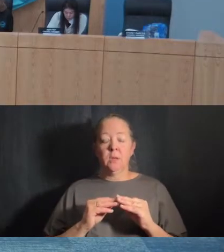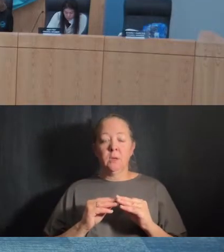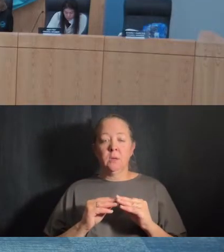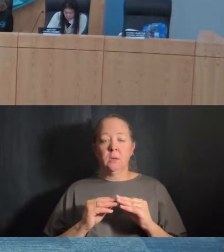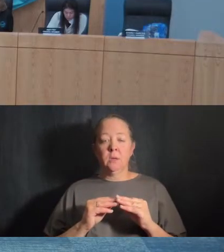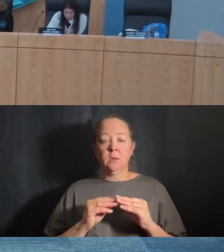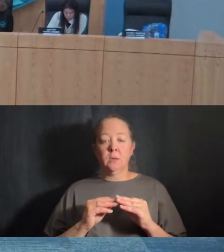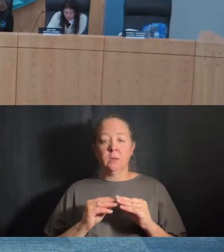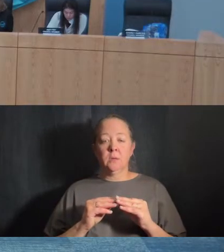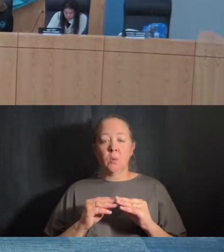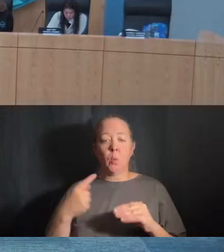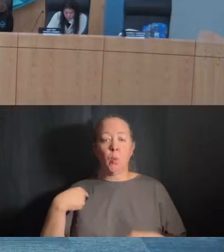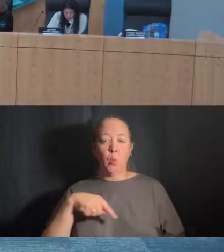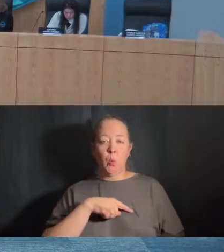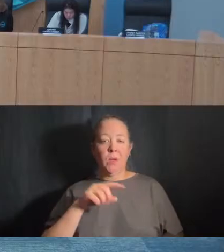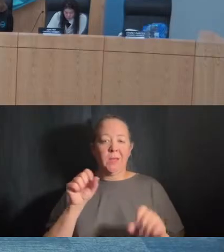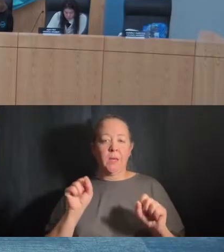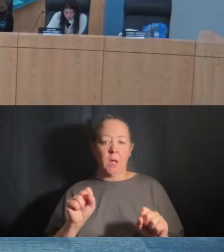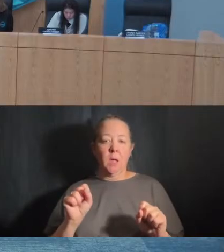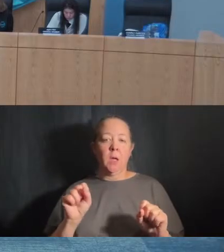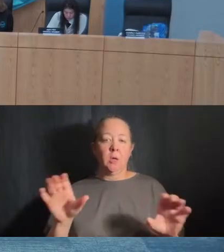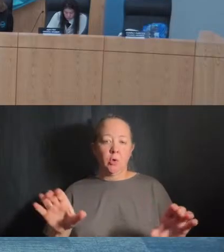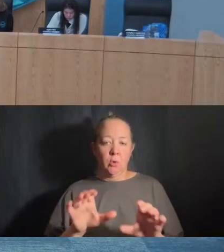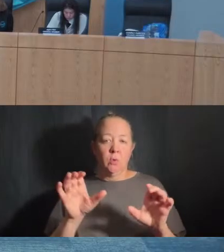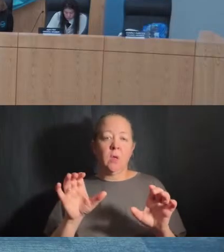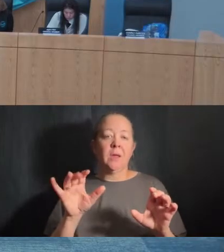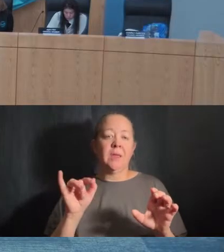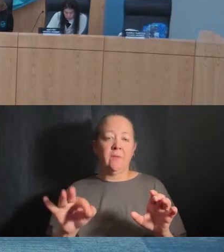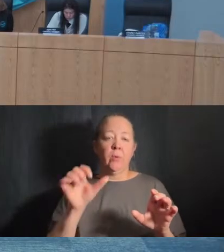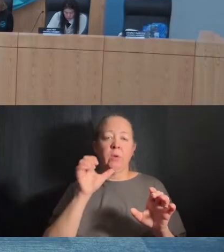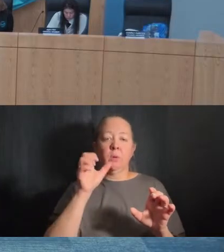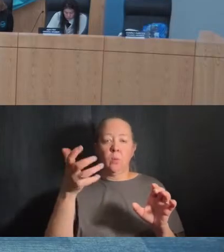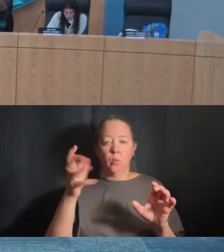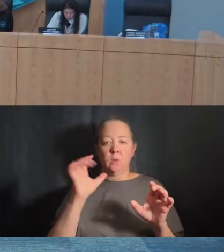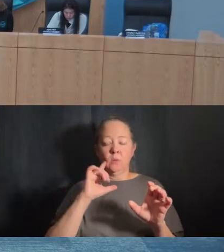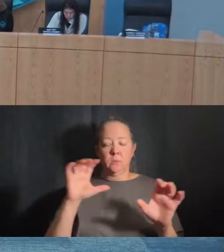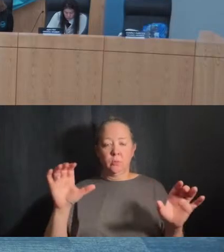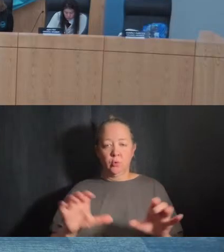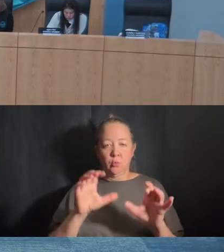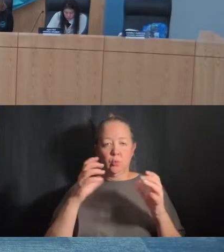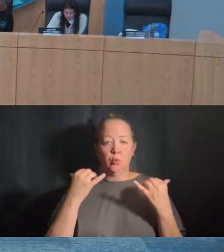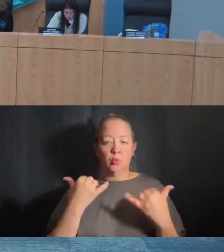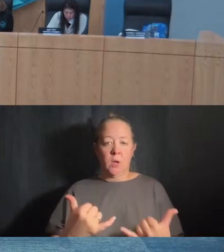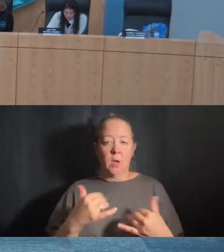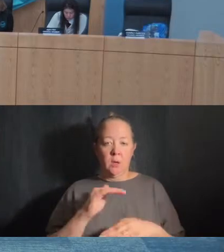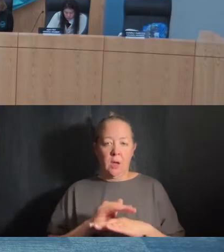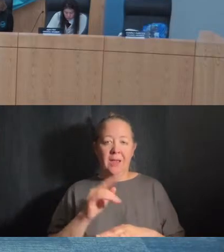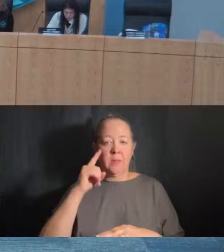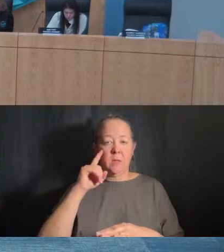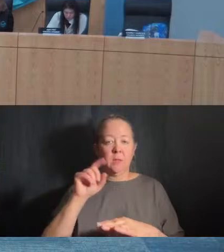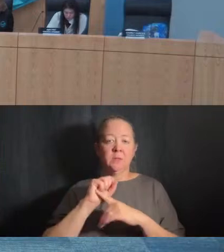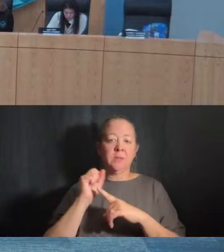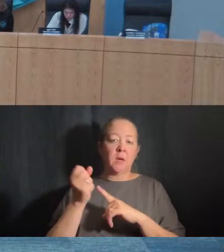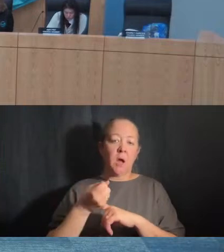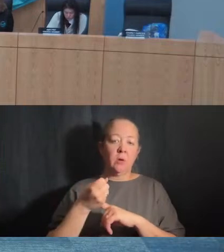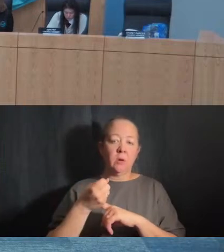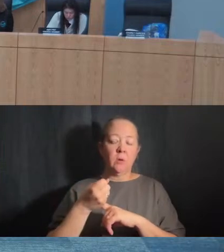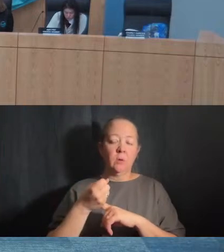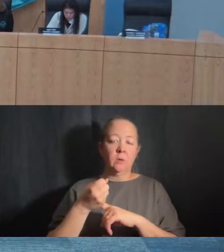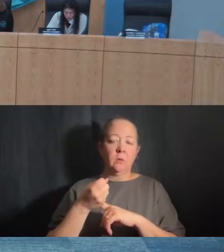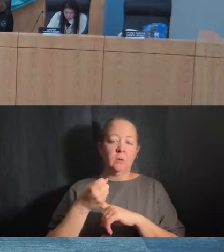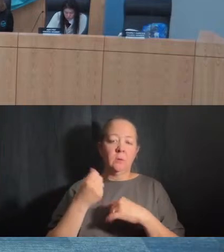that if there is not an appetite to do that tonight. I think there's a scenario tonight where we can do a half